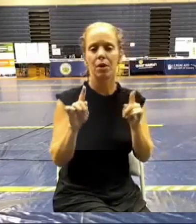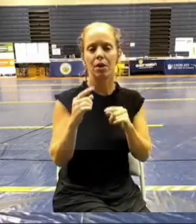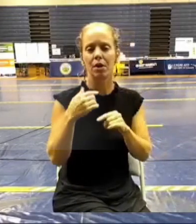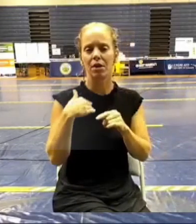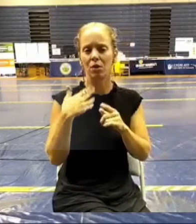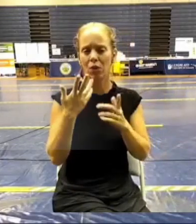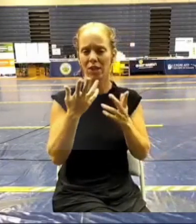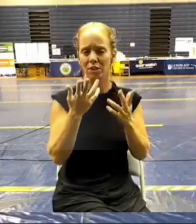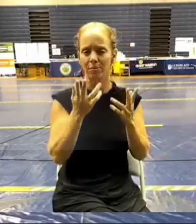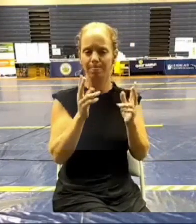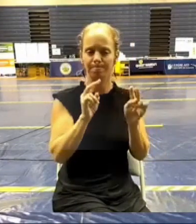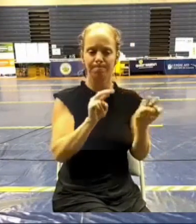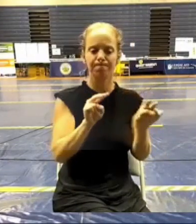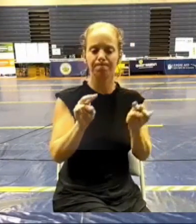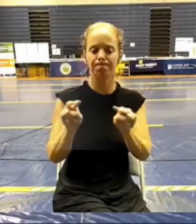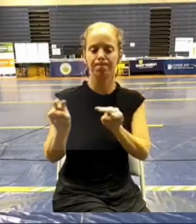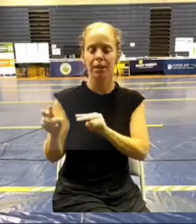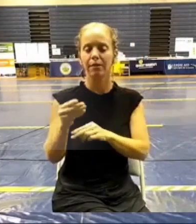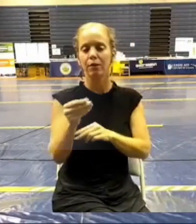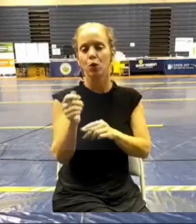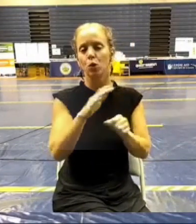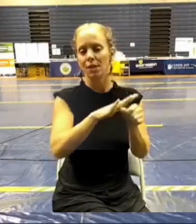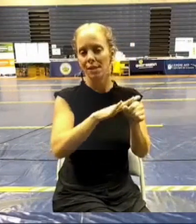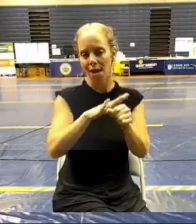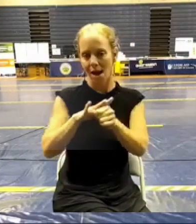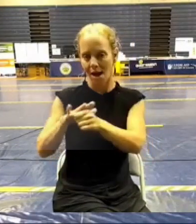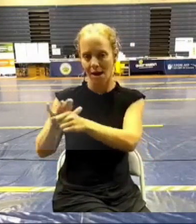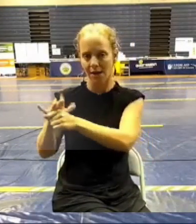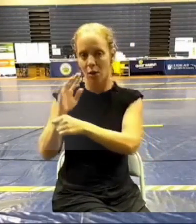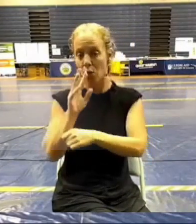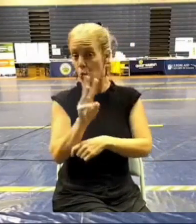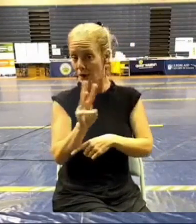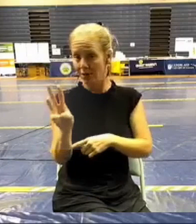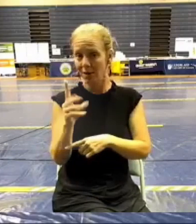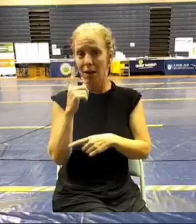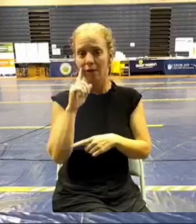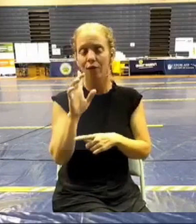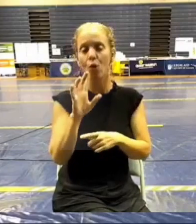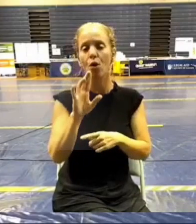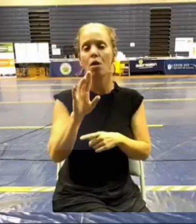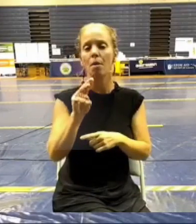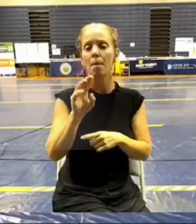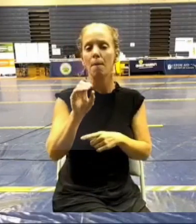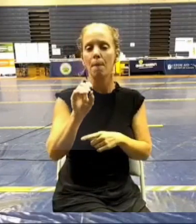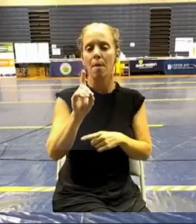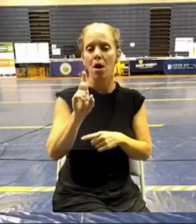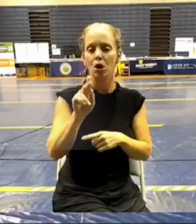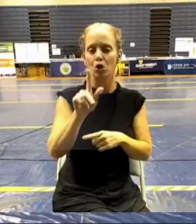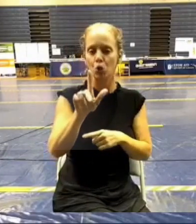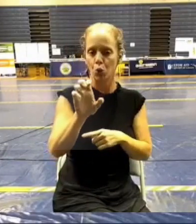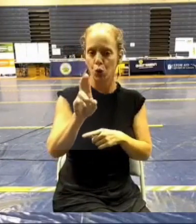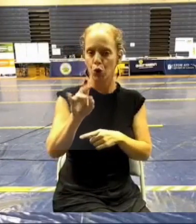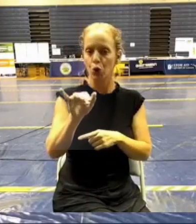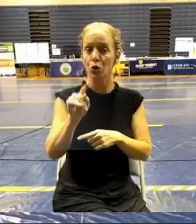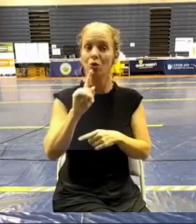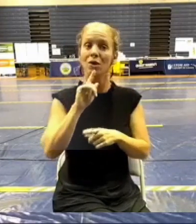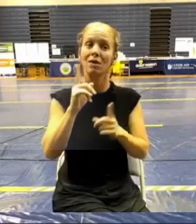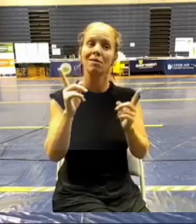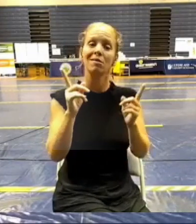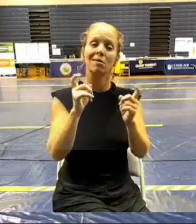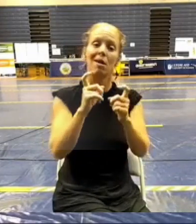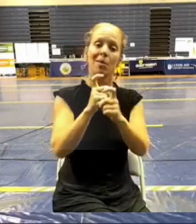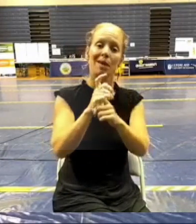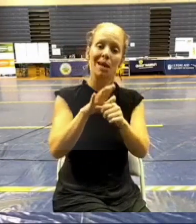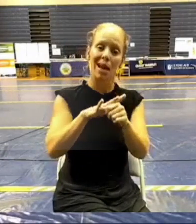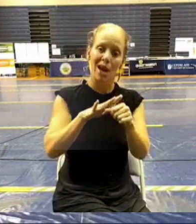We are looking at a couple sites on the west side for modular units. As you know, it's a very complex area to